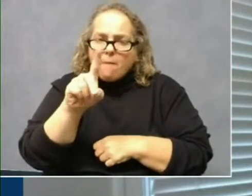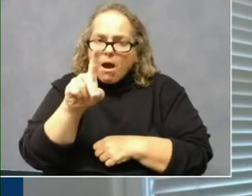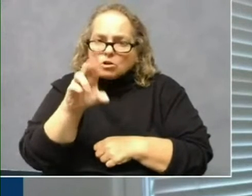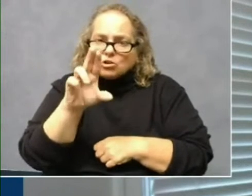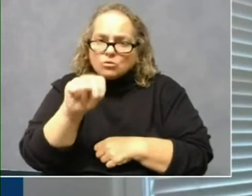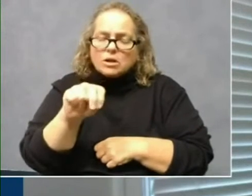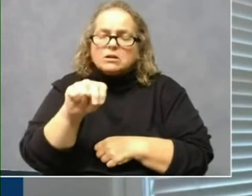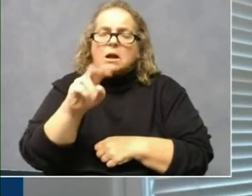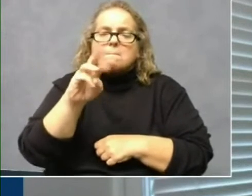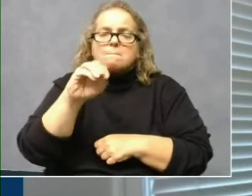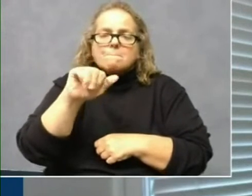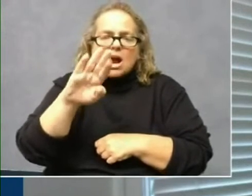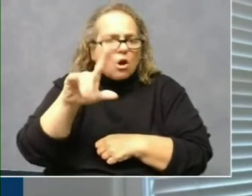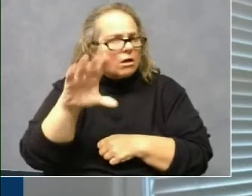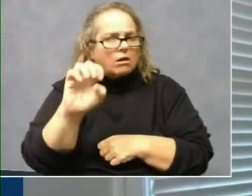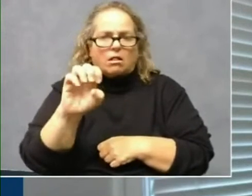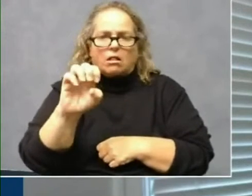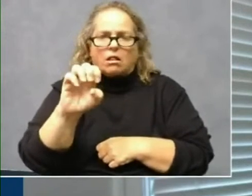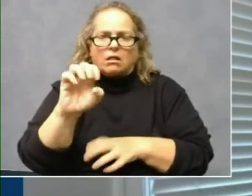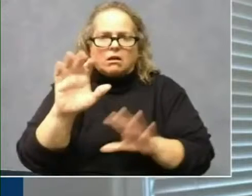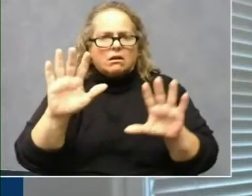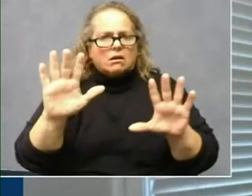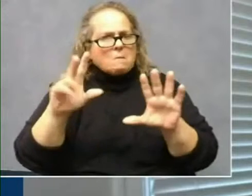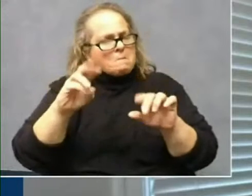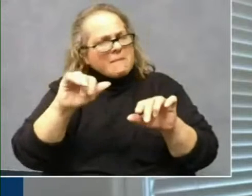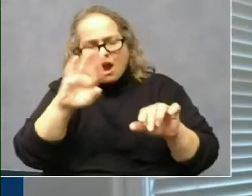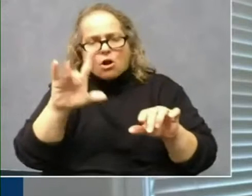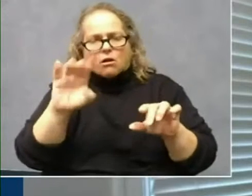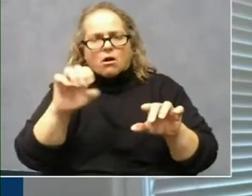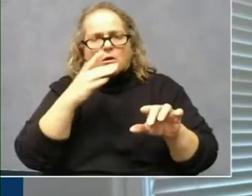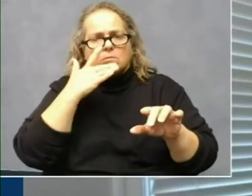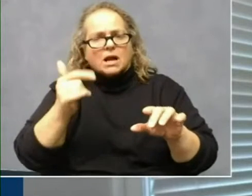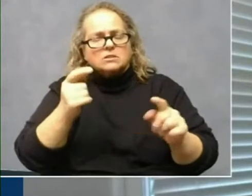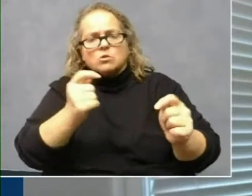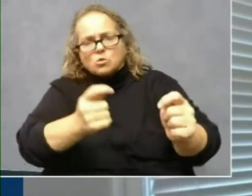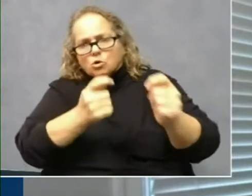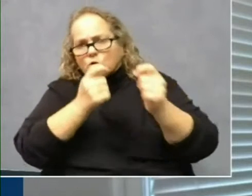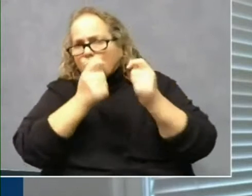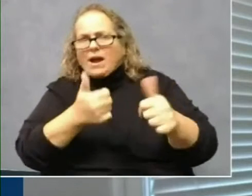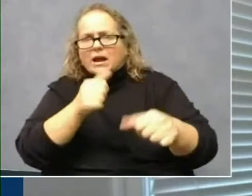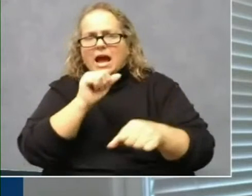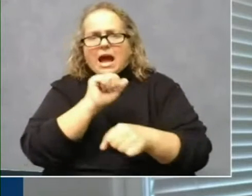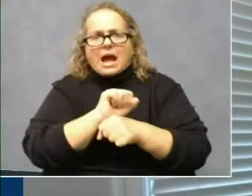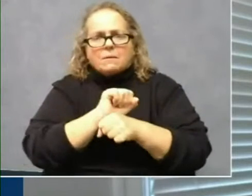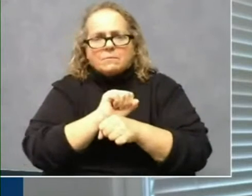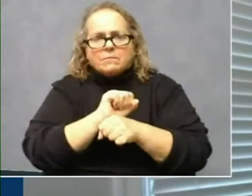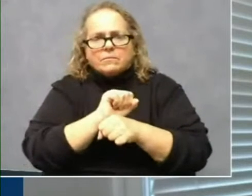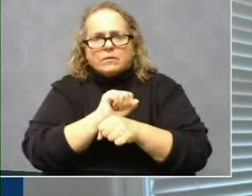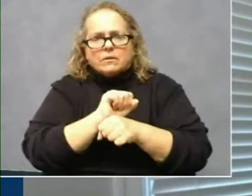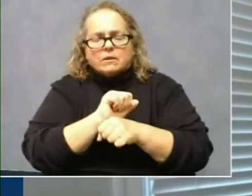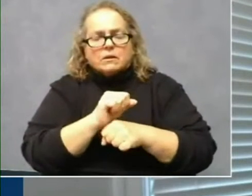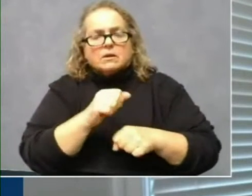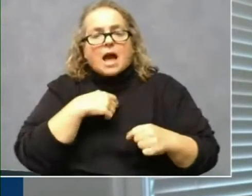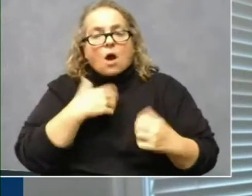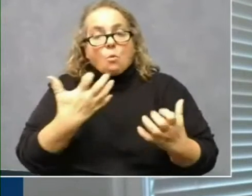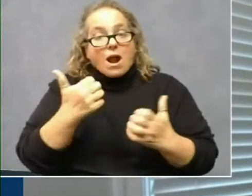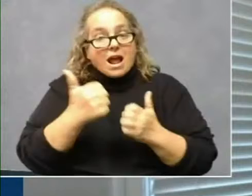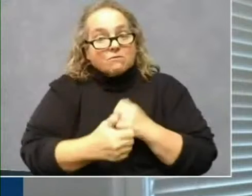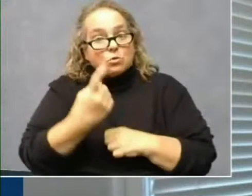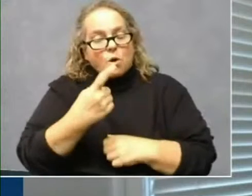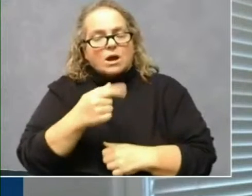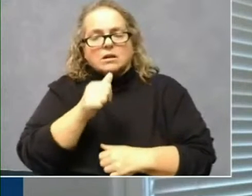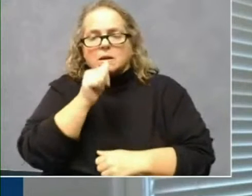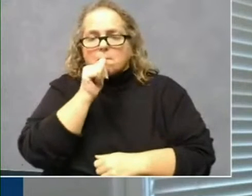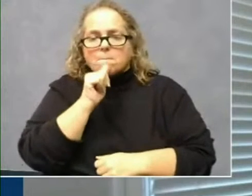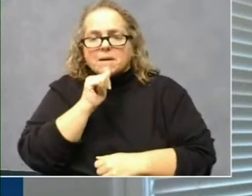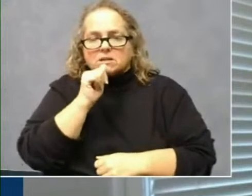quickly. I now need to ask everybody's patience and everybody to take a deep breath for the next few